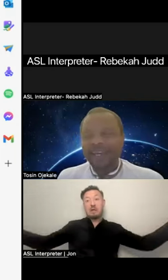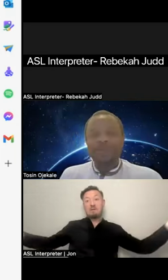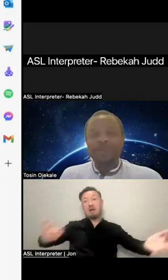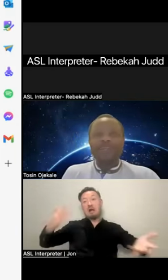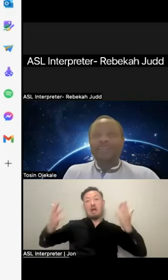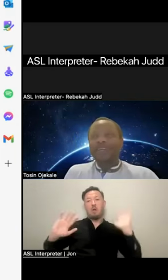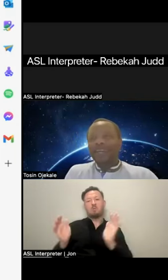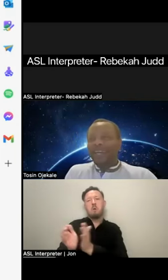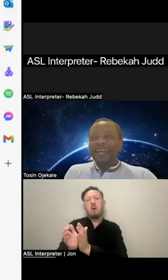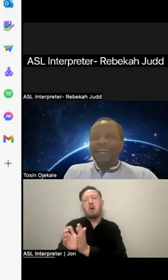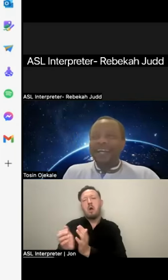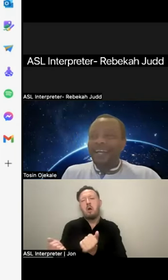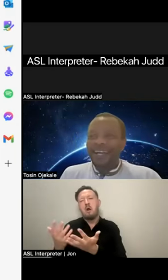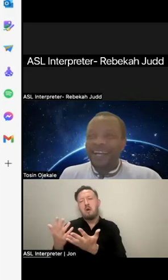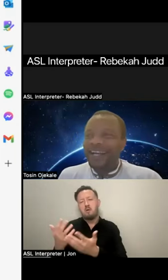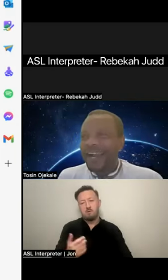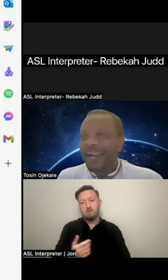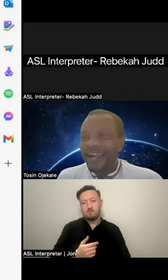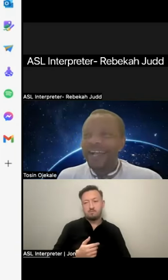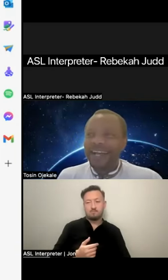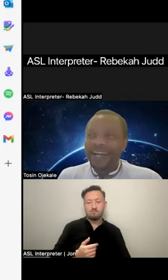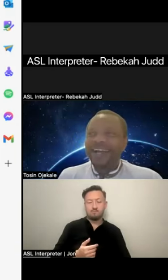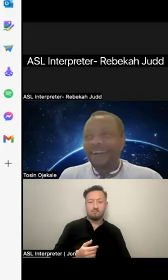Yeah, absolutely.